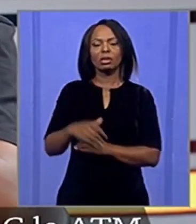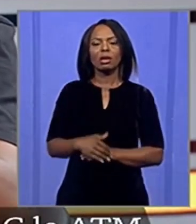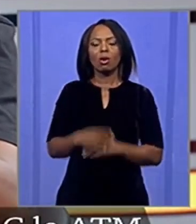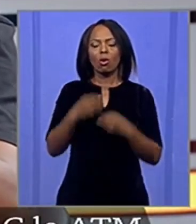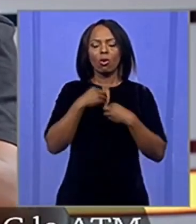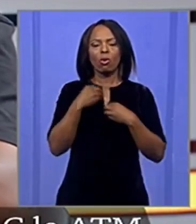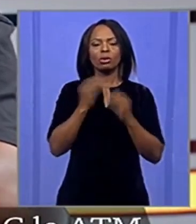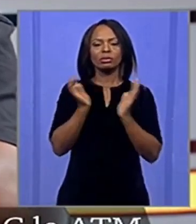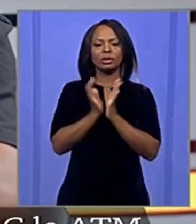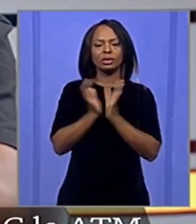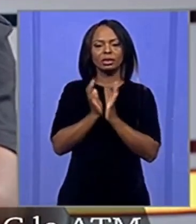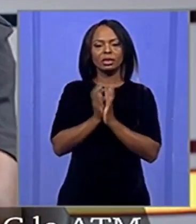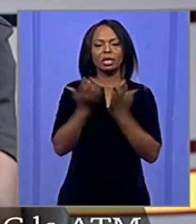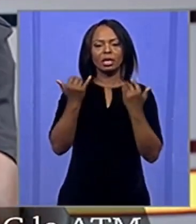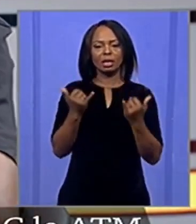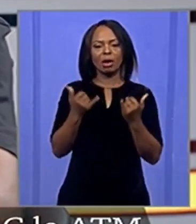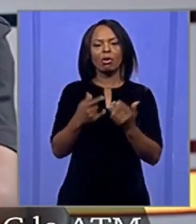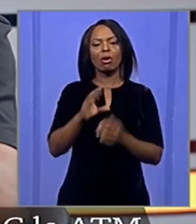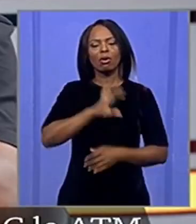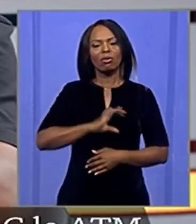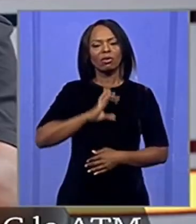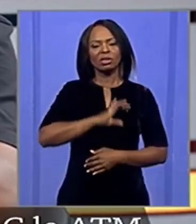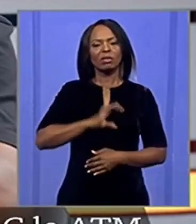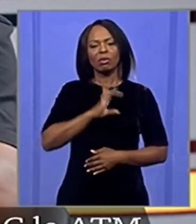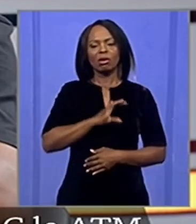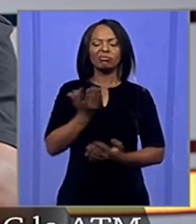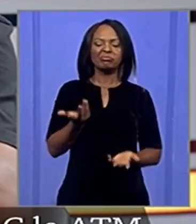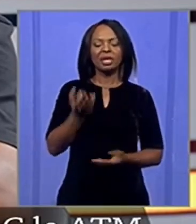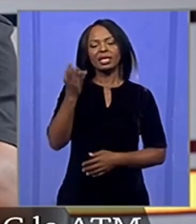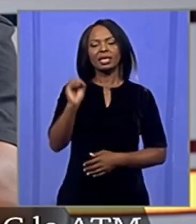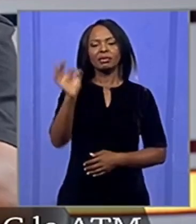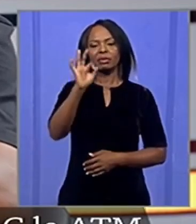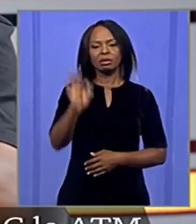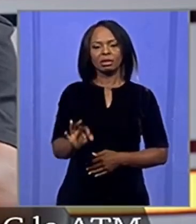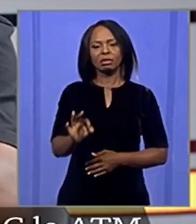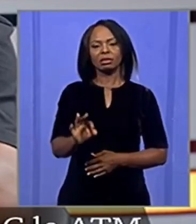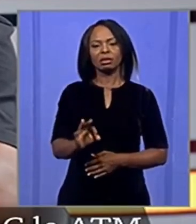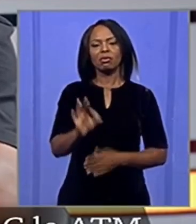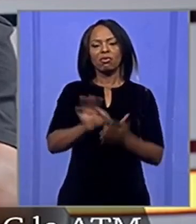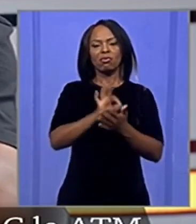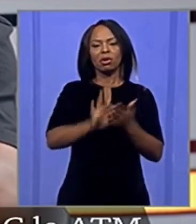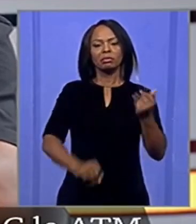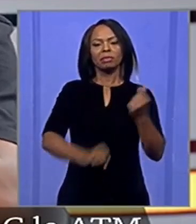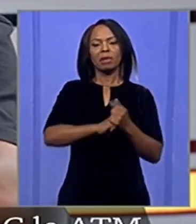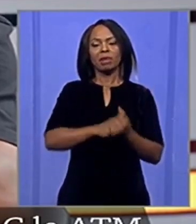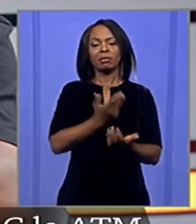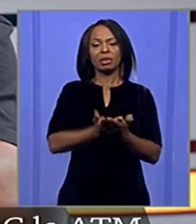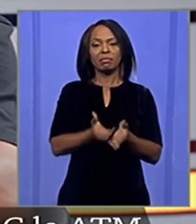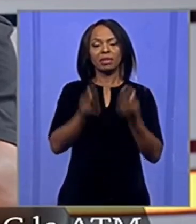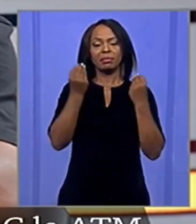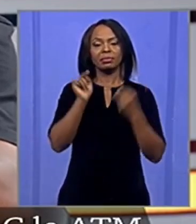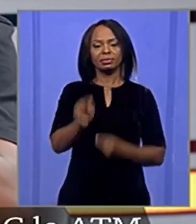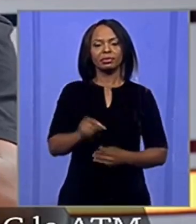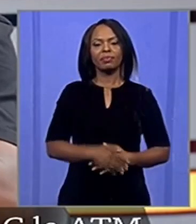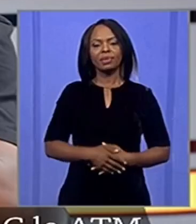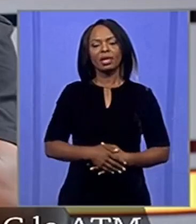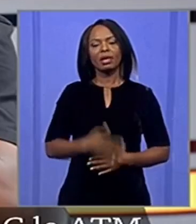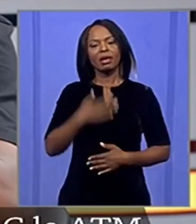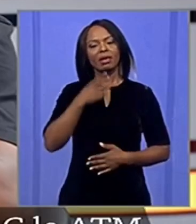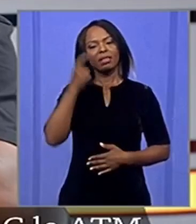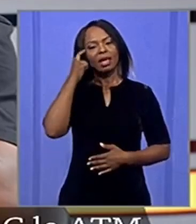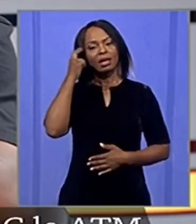and we are now sitting comfortably beyond 30% as the EFF internally. And we think that with